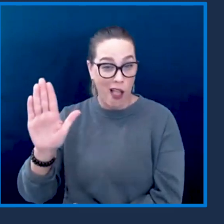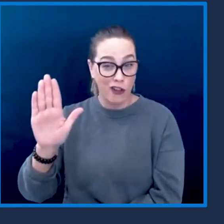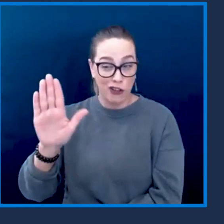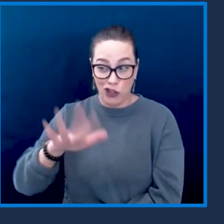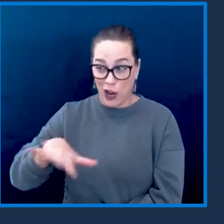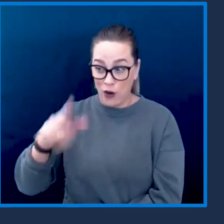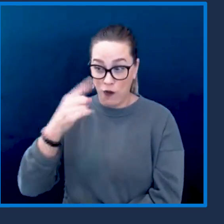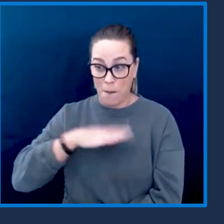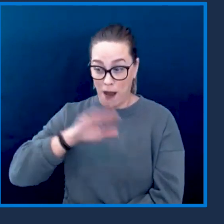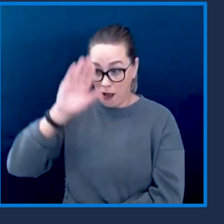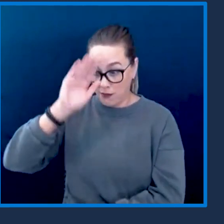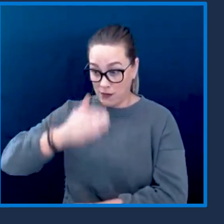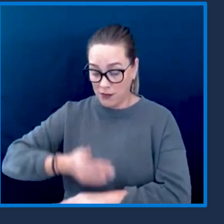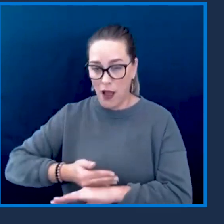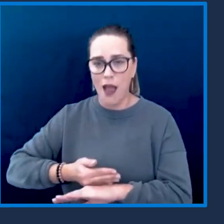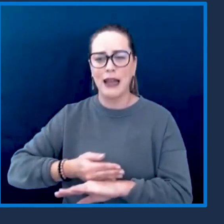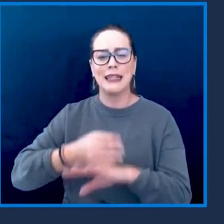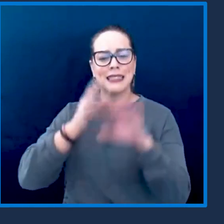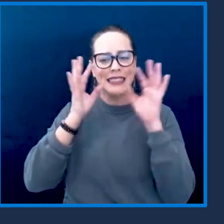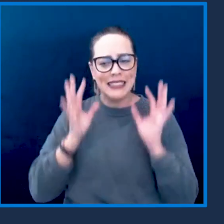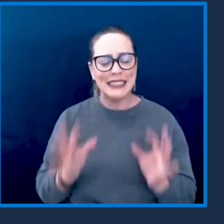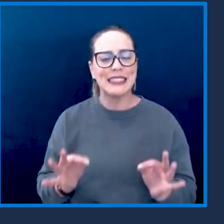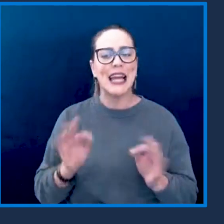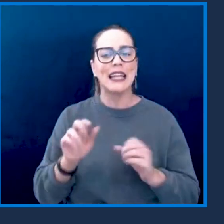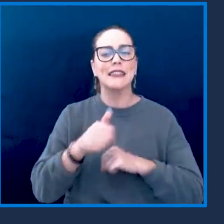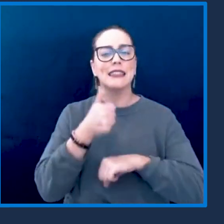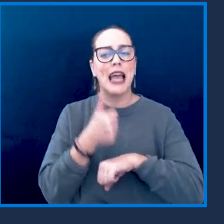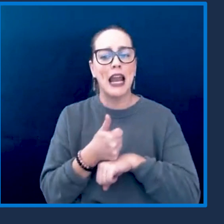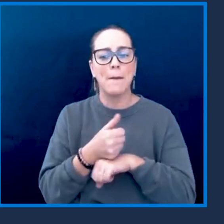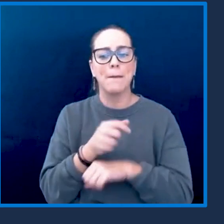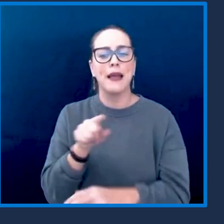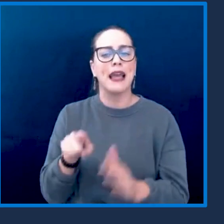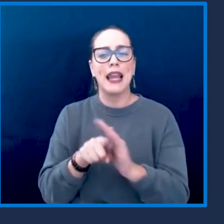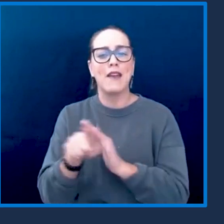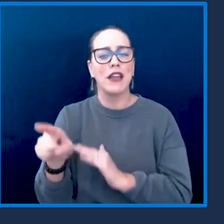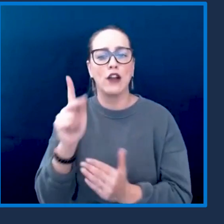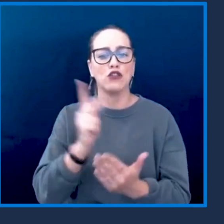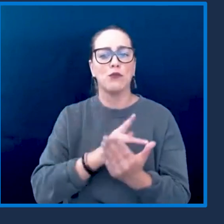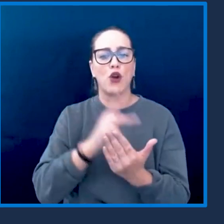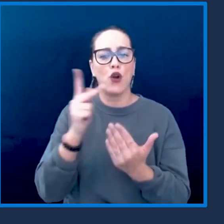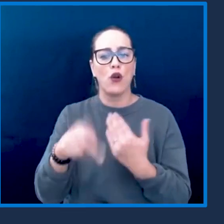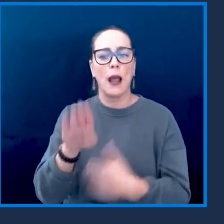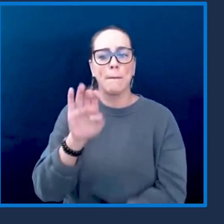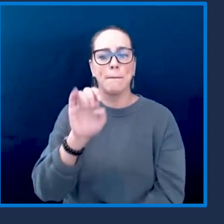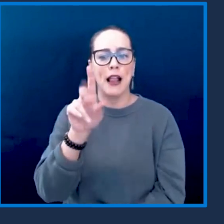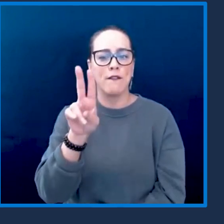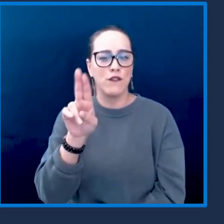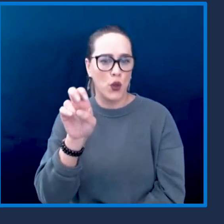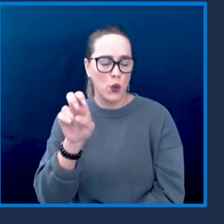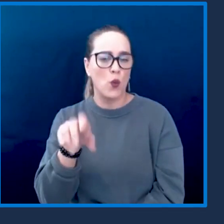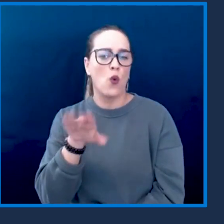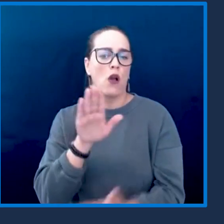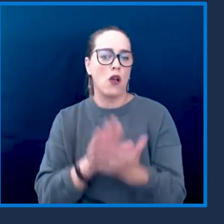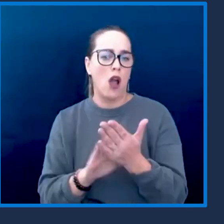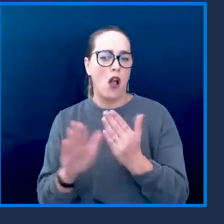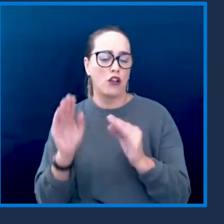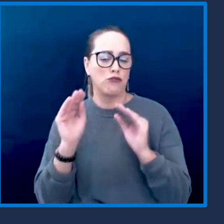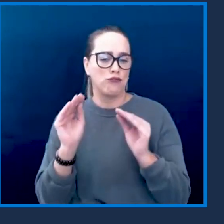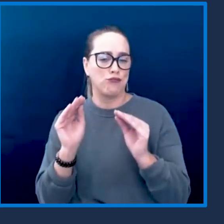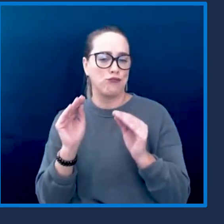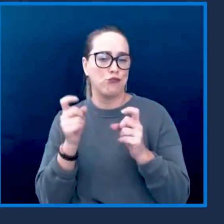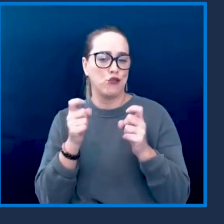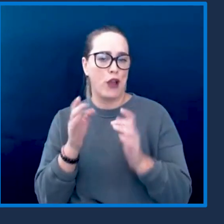the Autism Spectrum Navigators program at Bellevue College, which is now the Neurodiversity Navigators program. And I've been the director of that program for 10